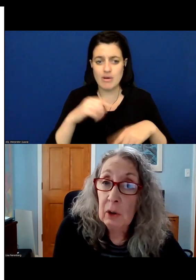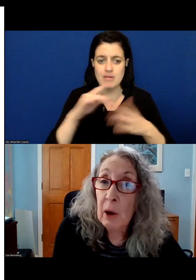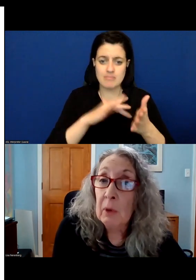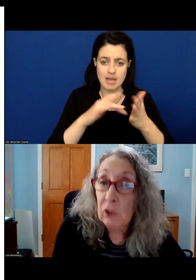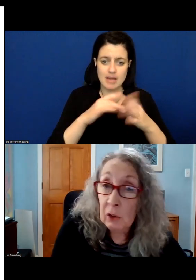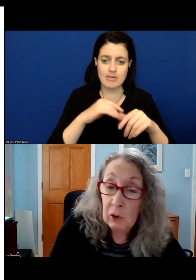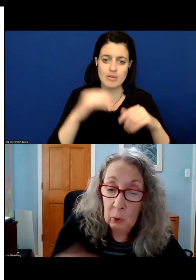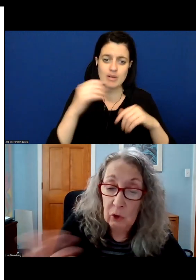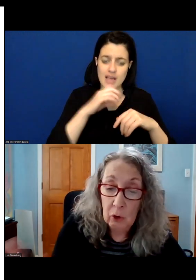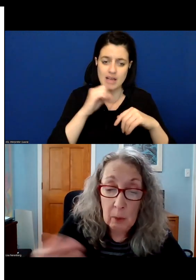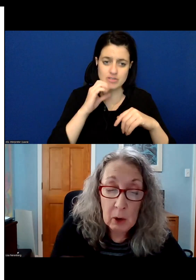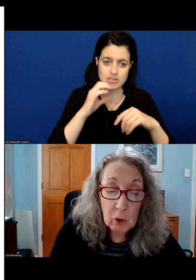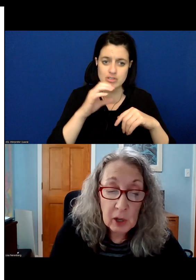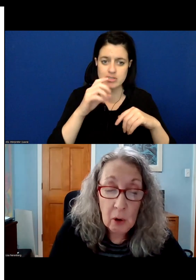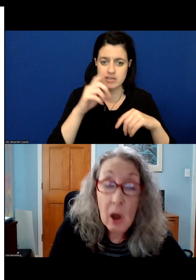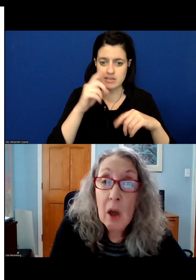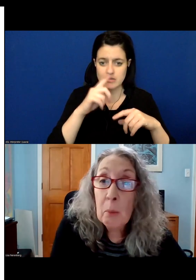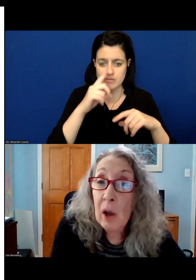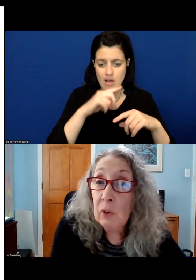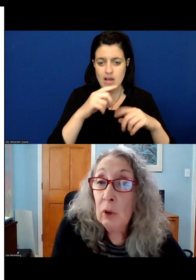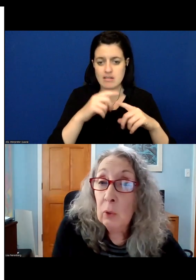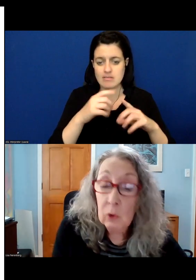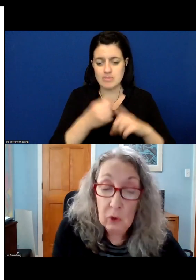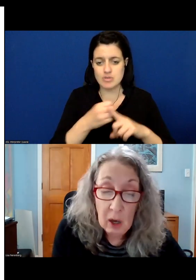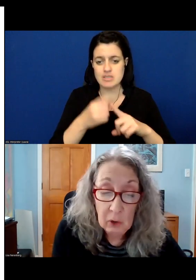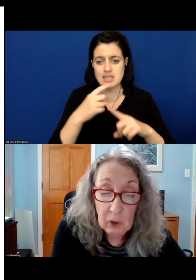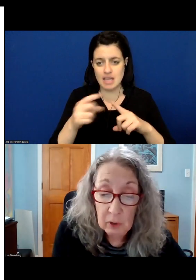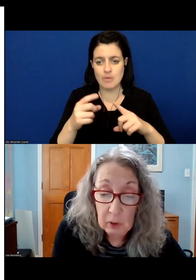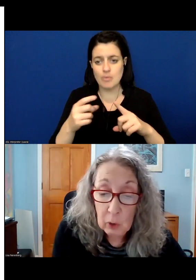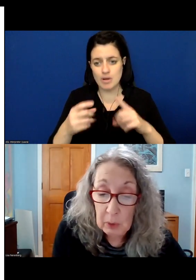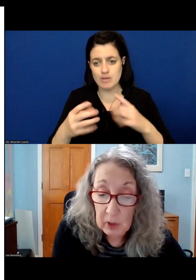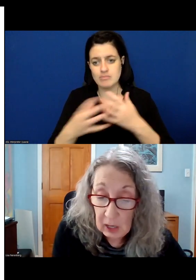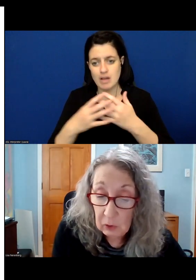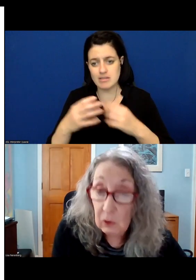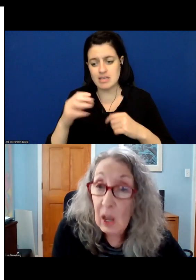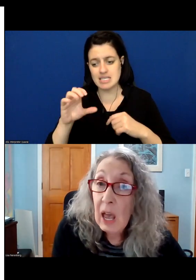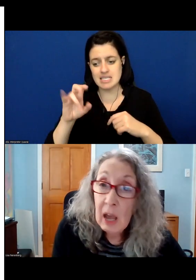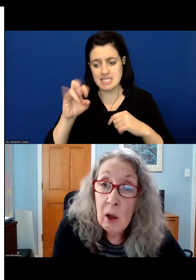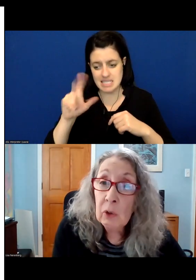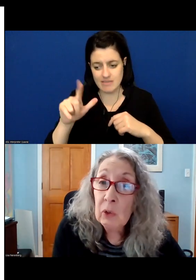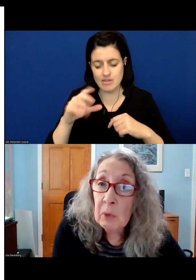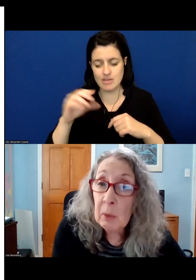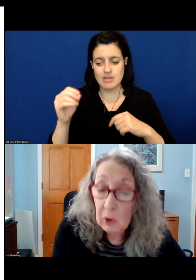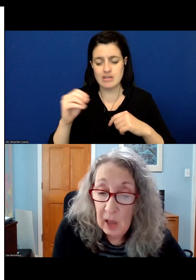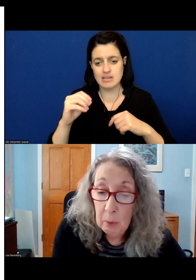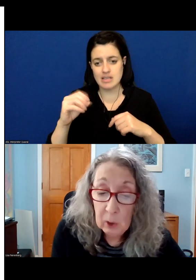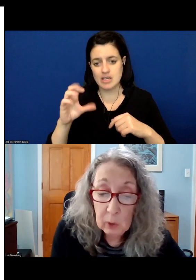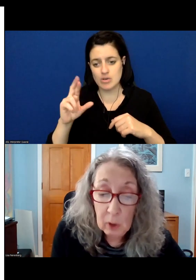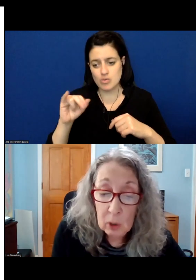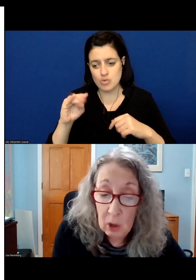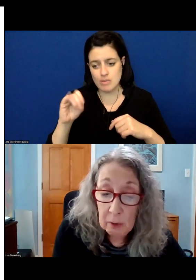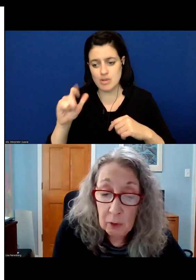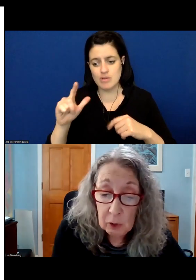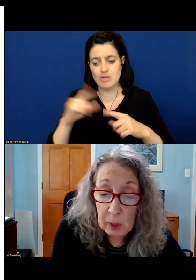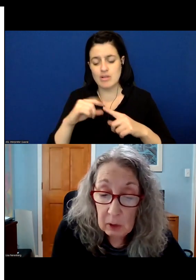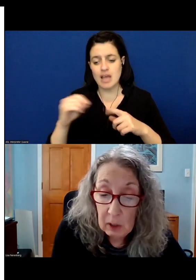Abuse in the Department of Justice, which you heard about earlier, prosecutes civil and criminal cases, and also sometimes collaborates with